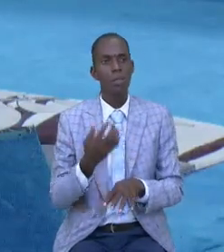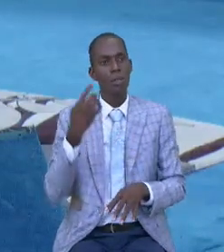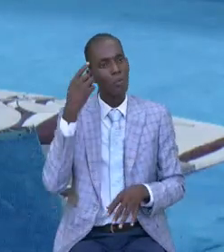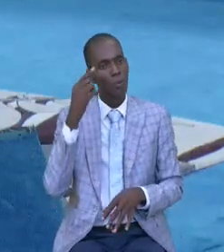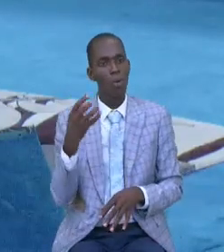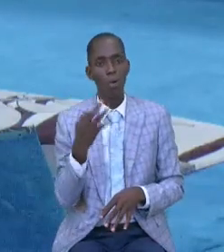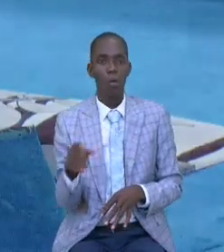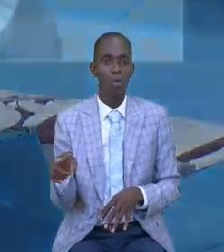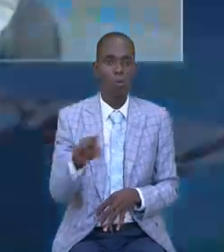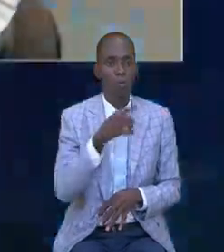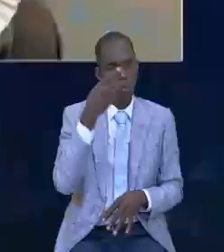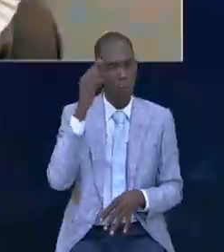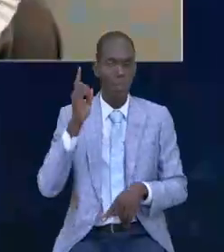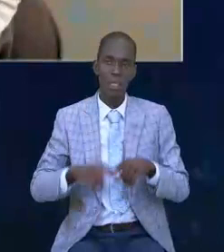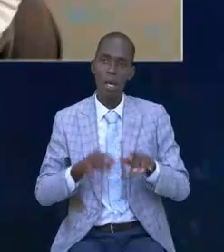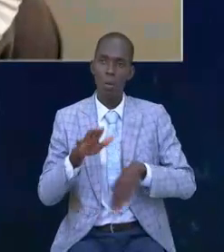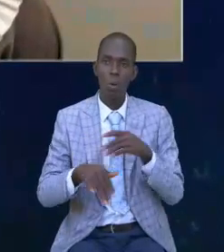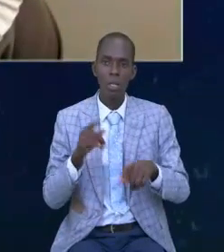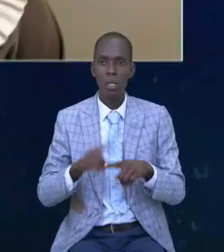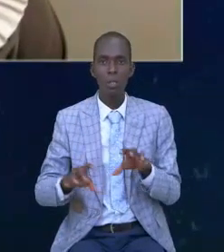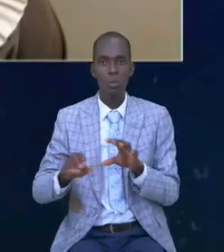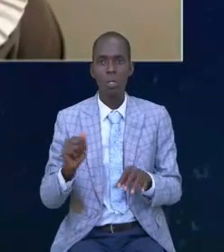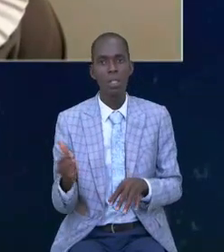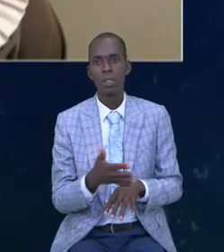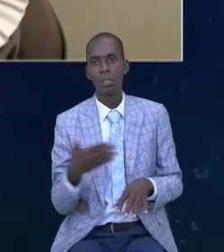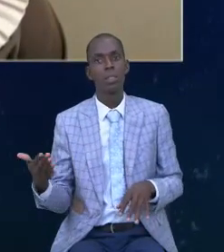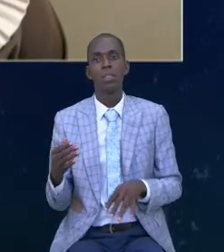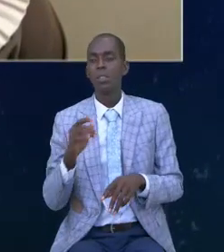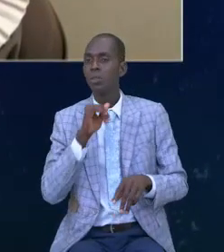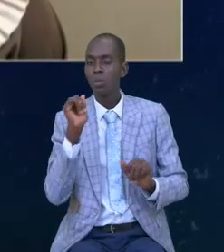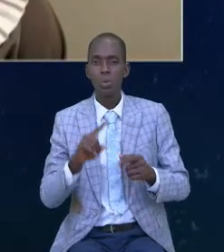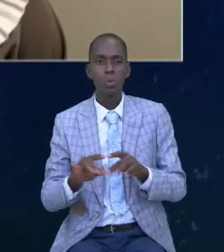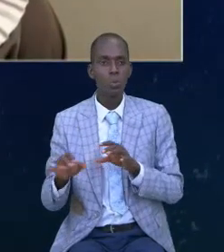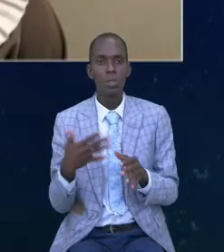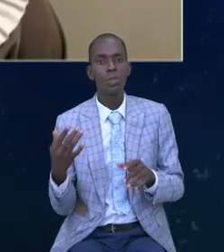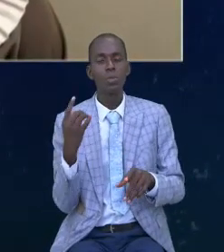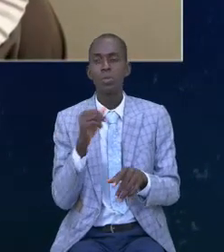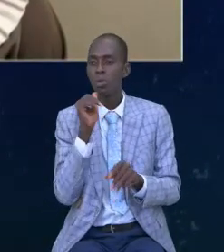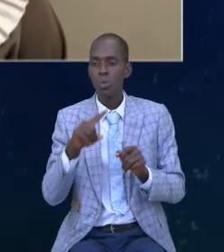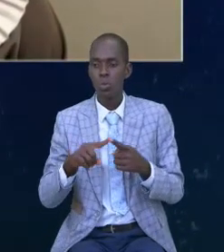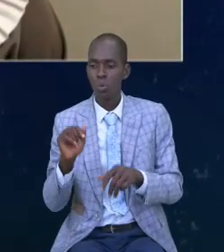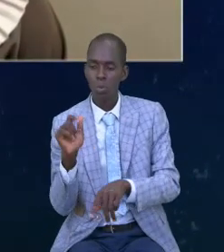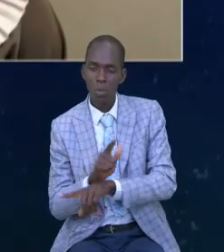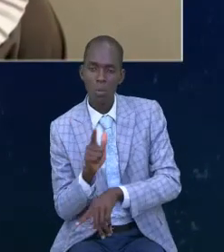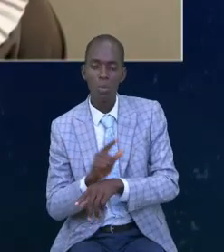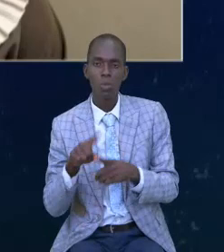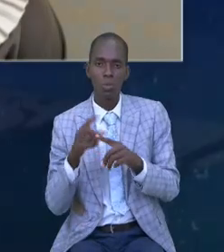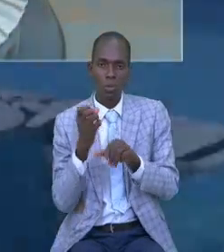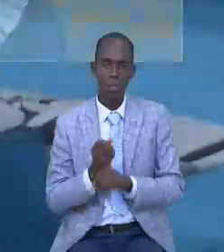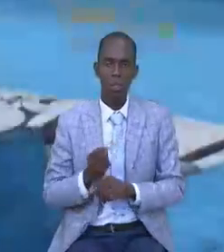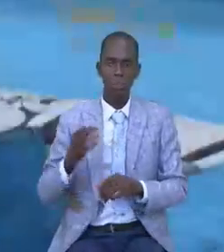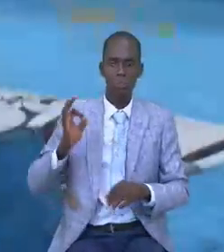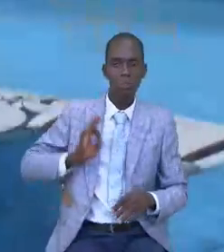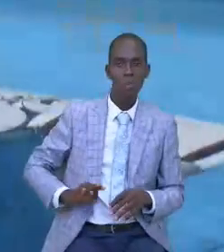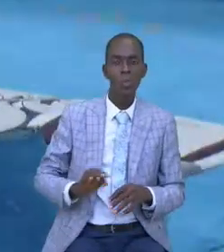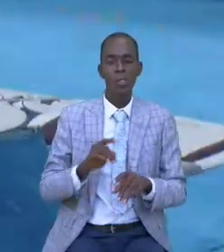man could not walk, he could not do anything reasonable to earn income. He was lame. He had been